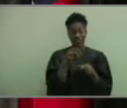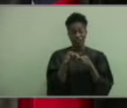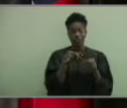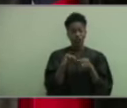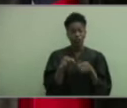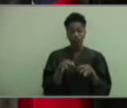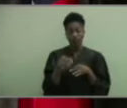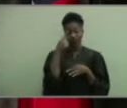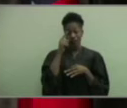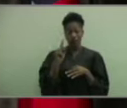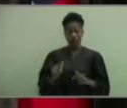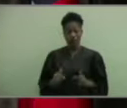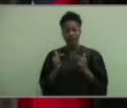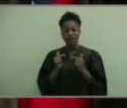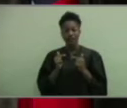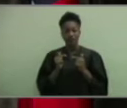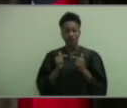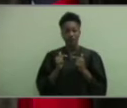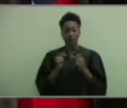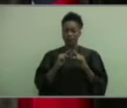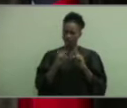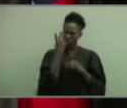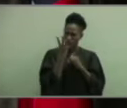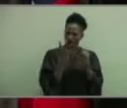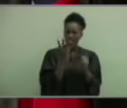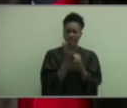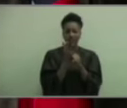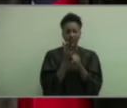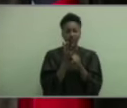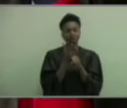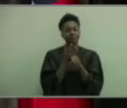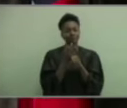But these four years have made us who we are and prepared us for what comes next.